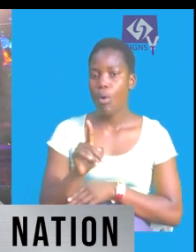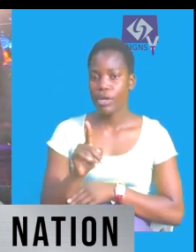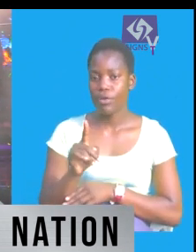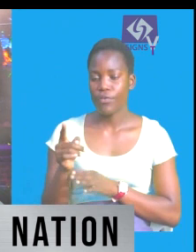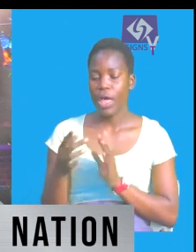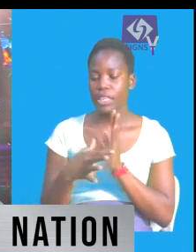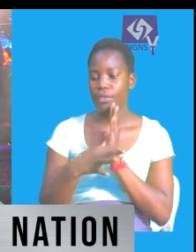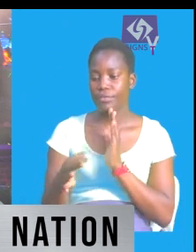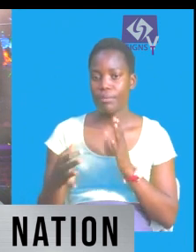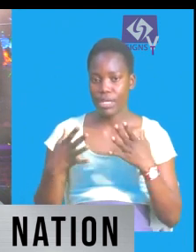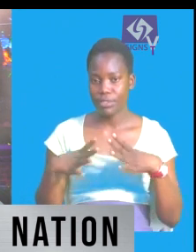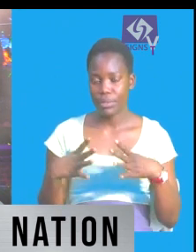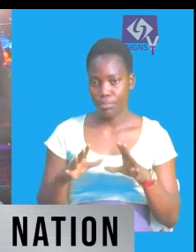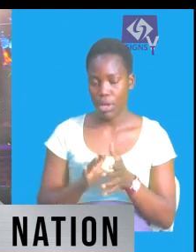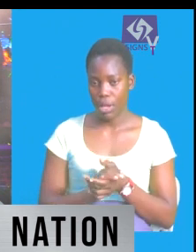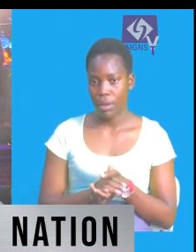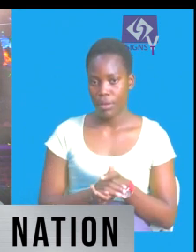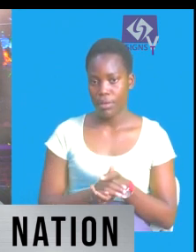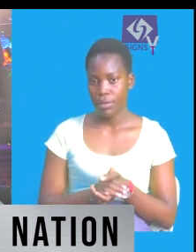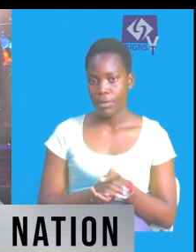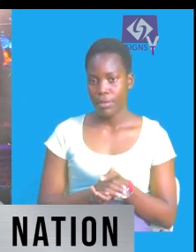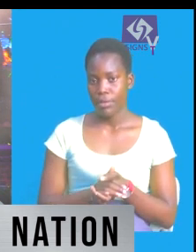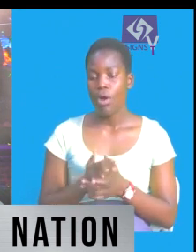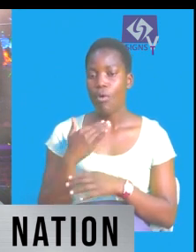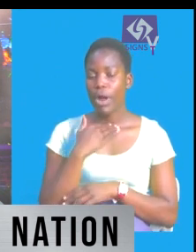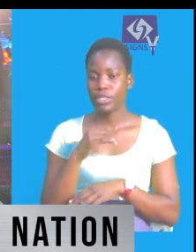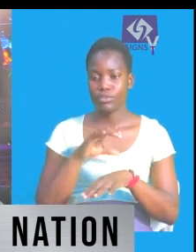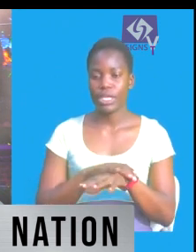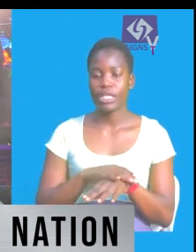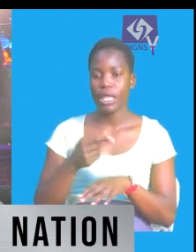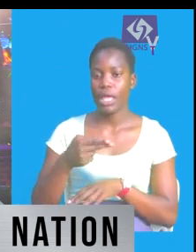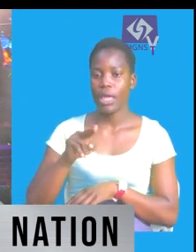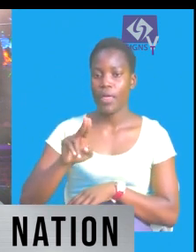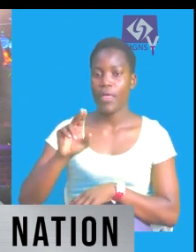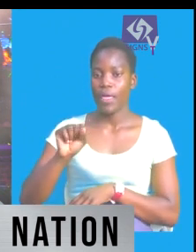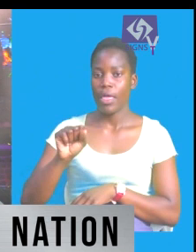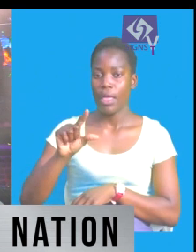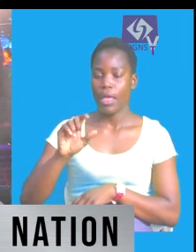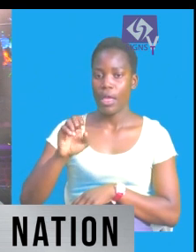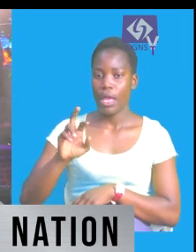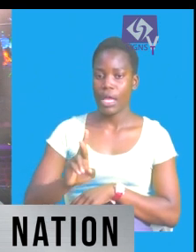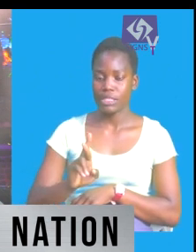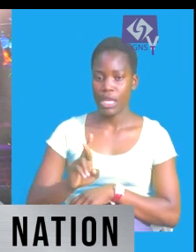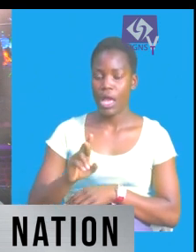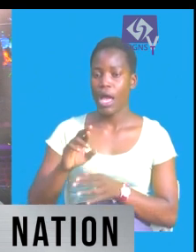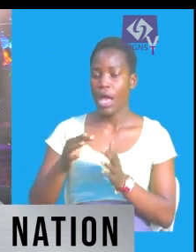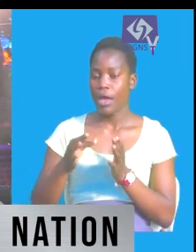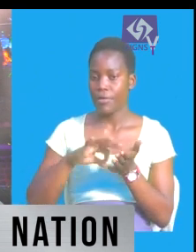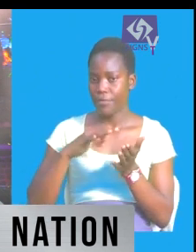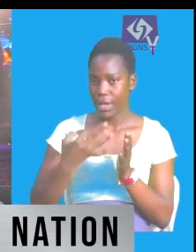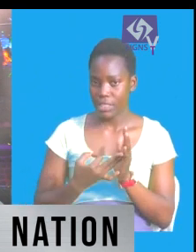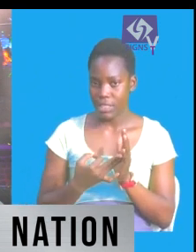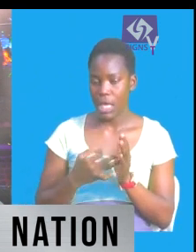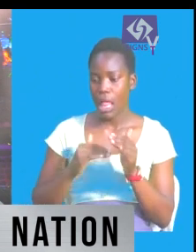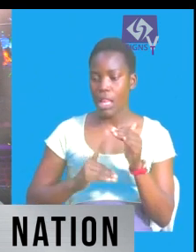people, persons, like wanted to get the hustler fund. Limit yake ilikuwa 1,500. That person has